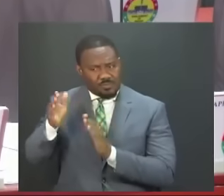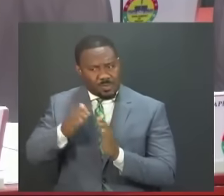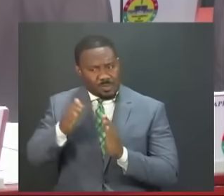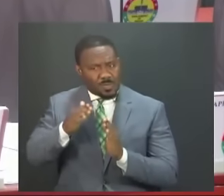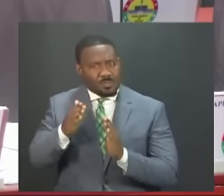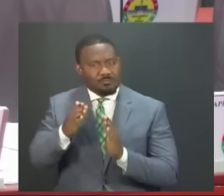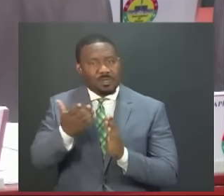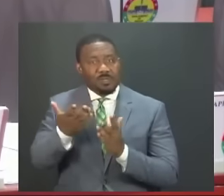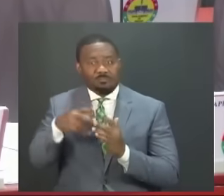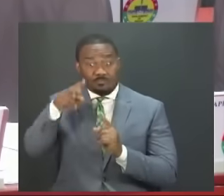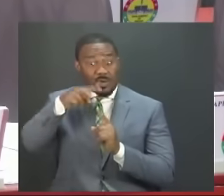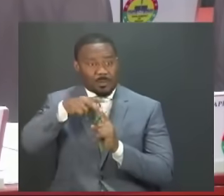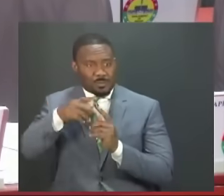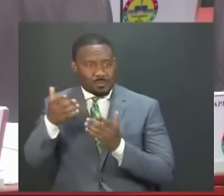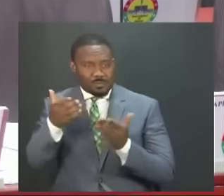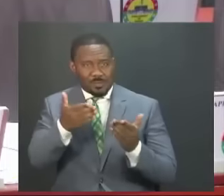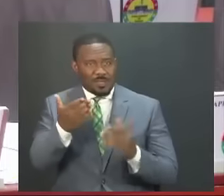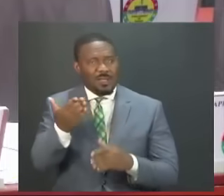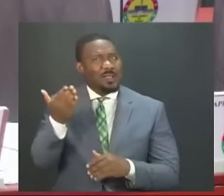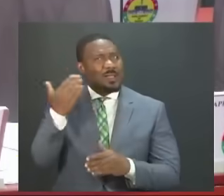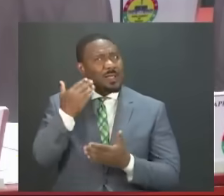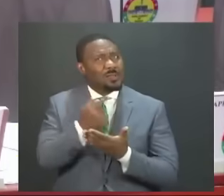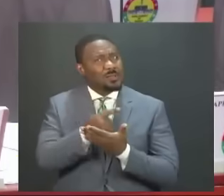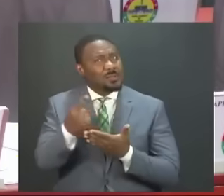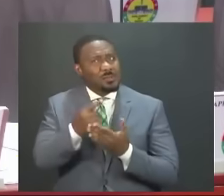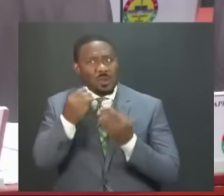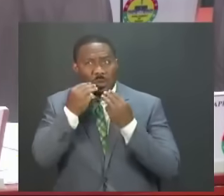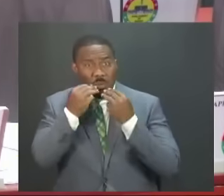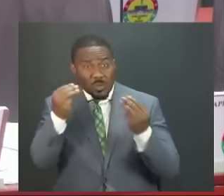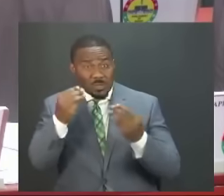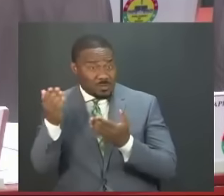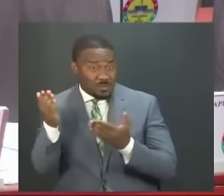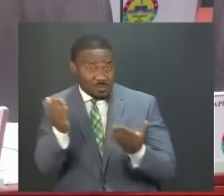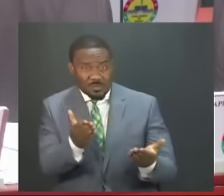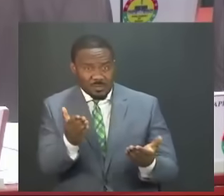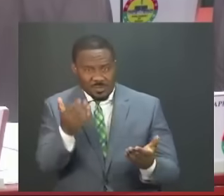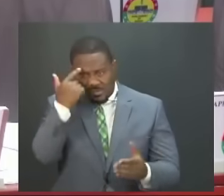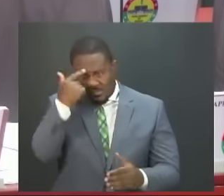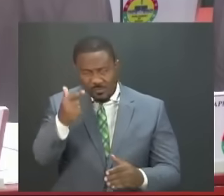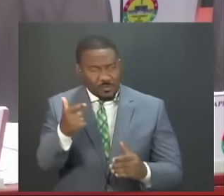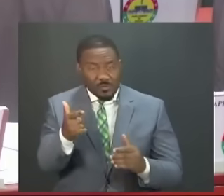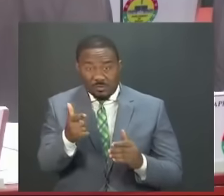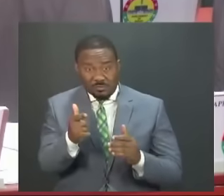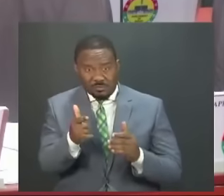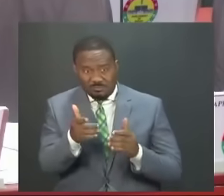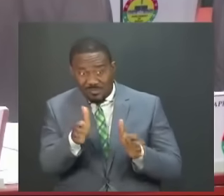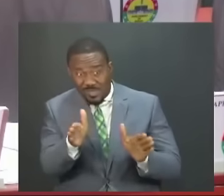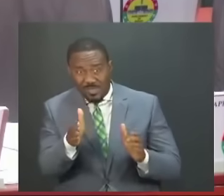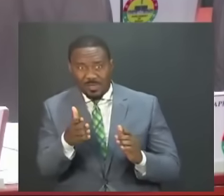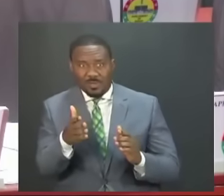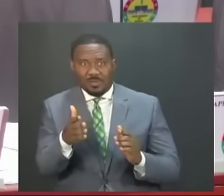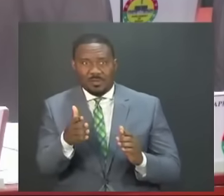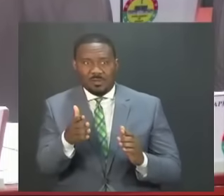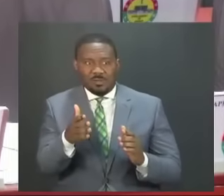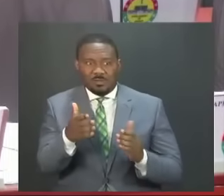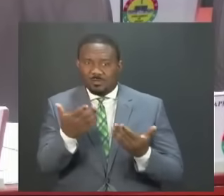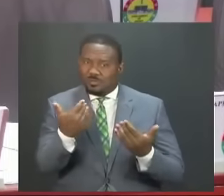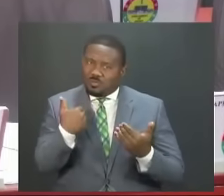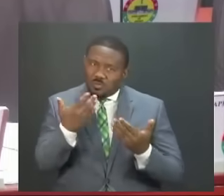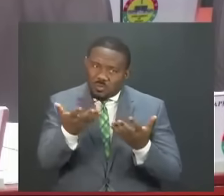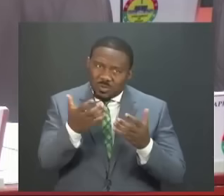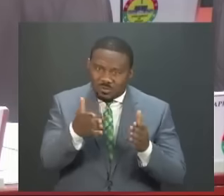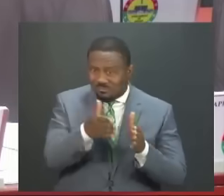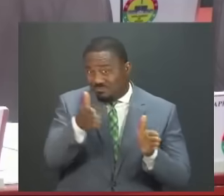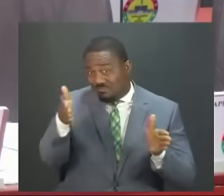Supreme Court. It was only last week that he filed a motion for leave to file, for extension of time to